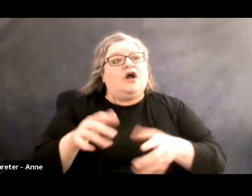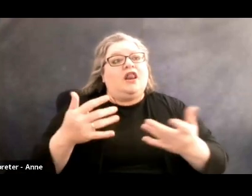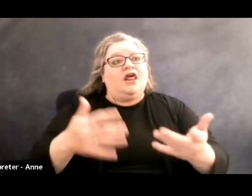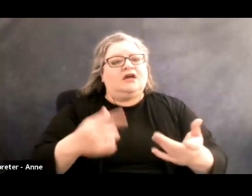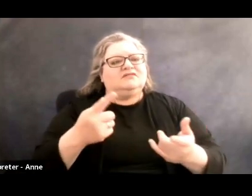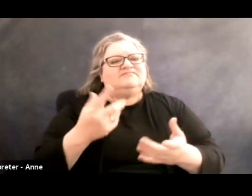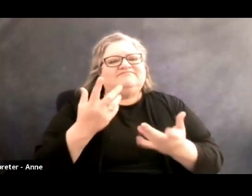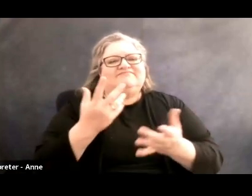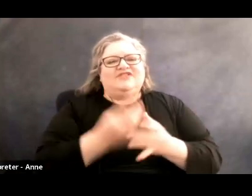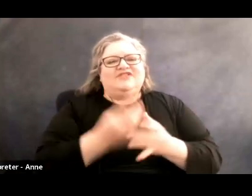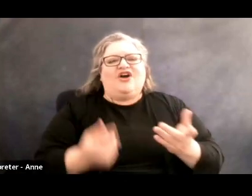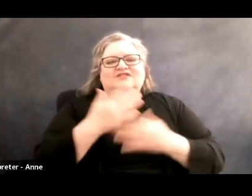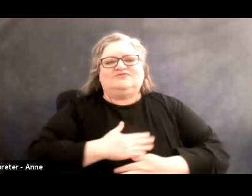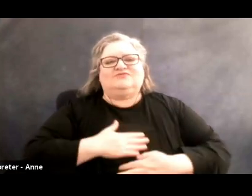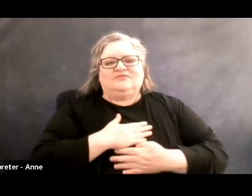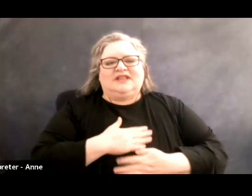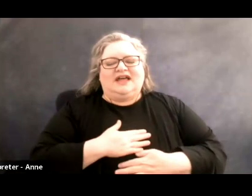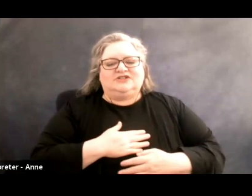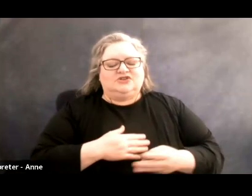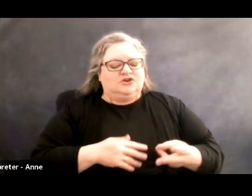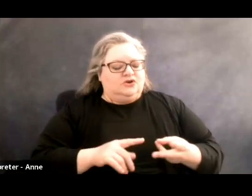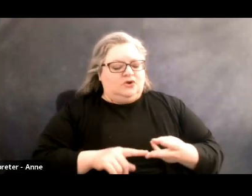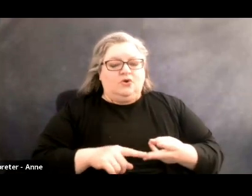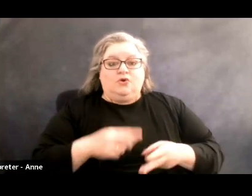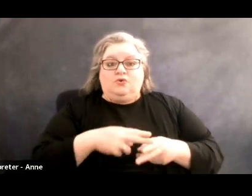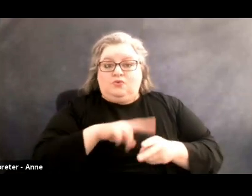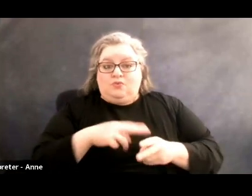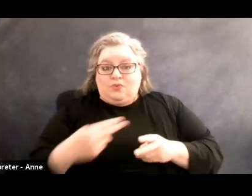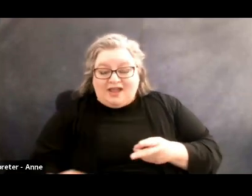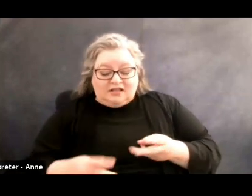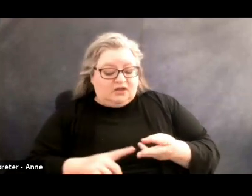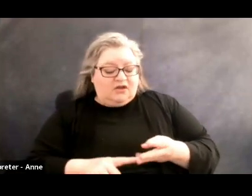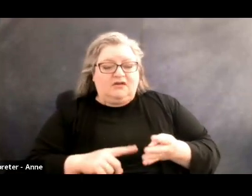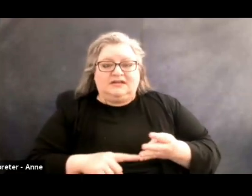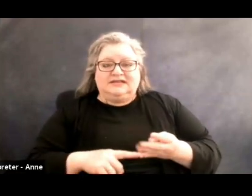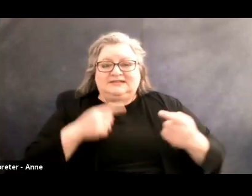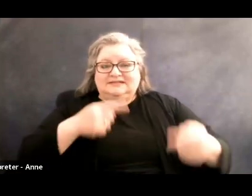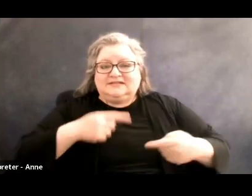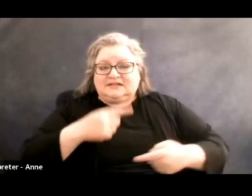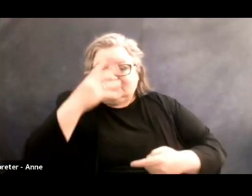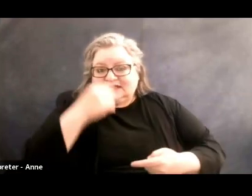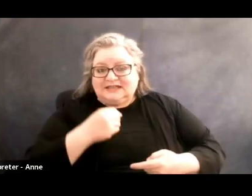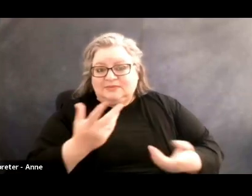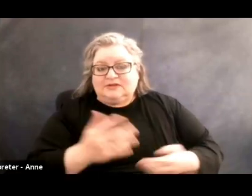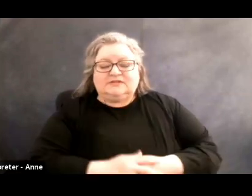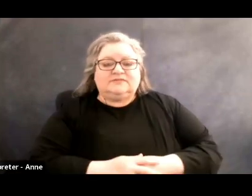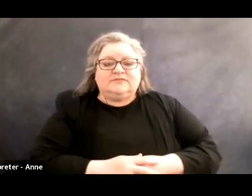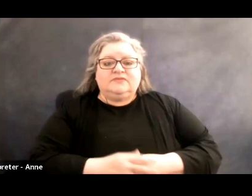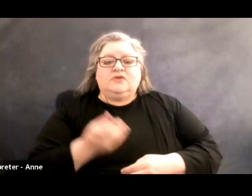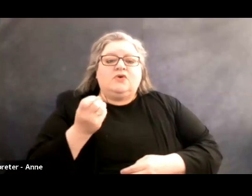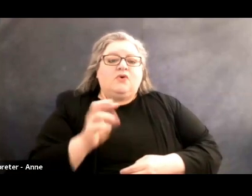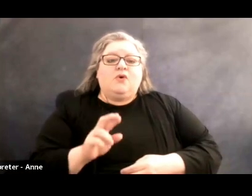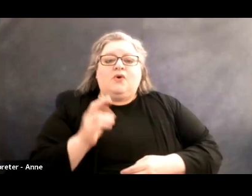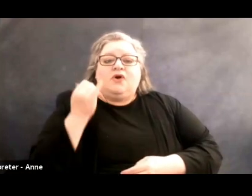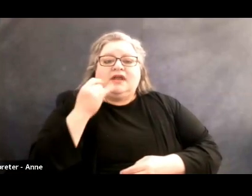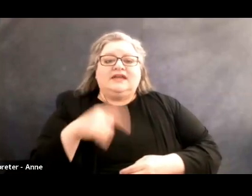to day, if they've had significant weight loss, they're having trouble sleeping, or if they